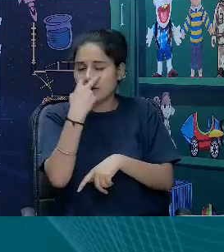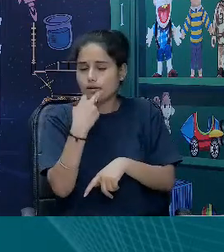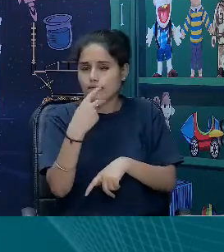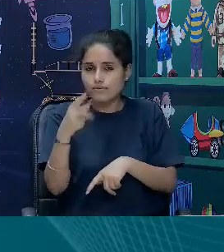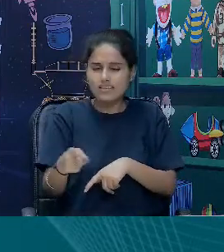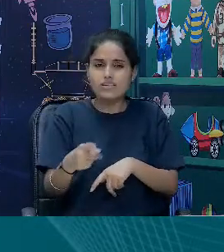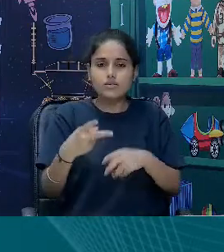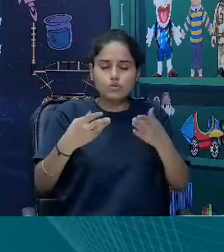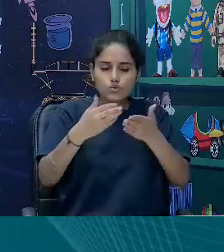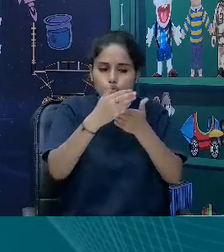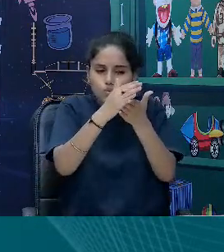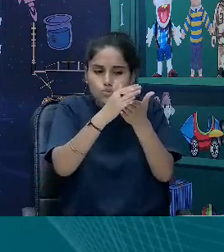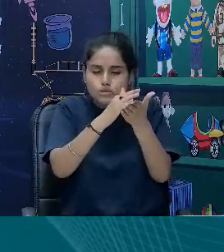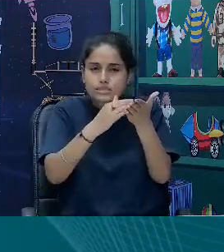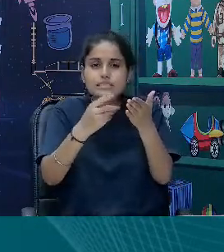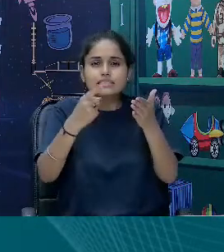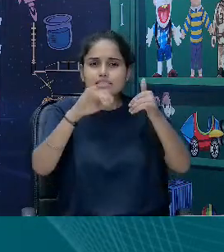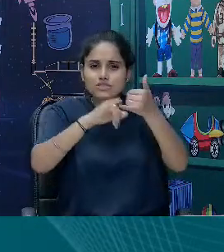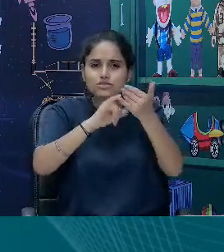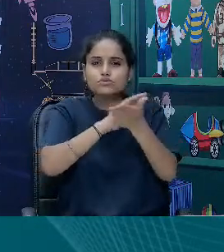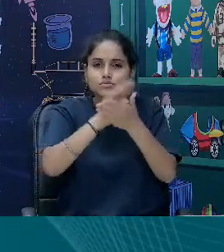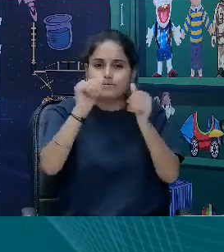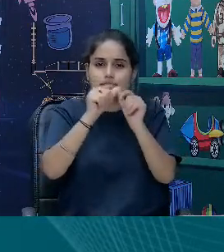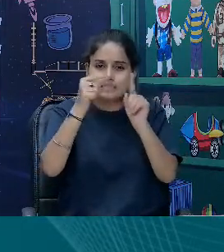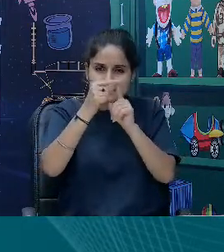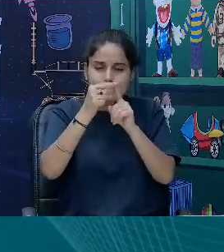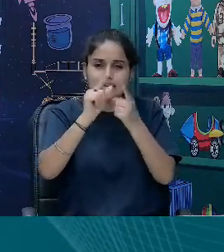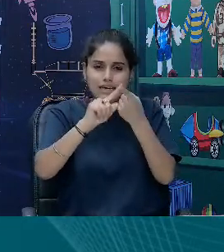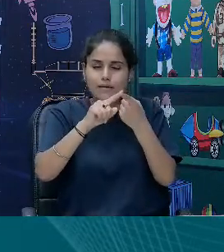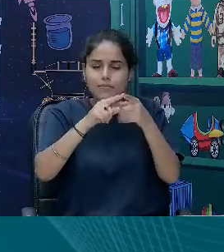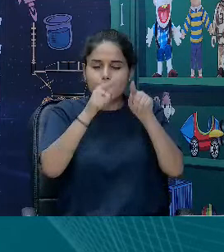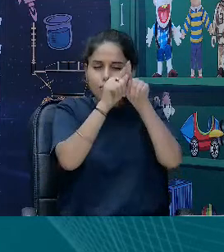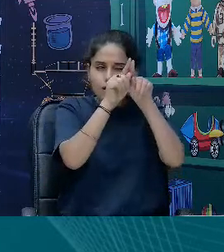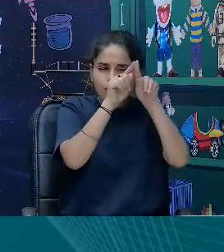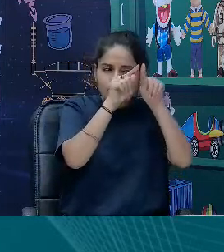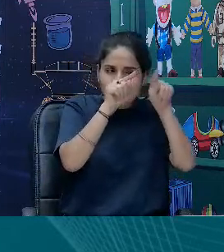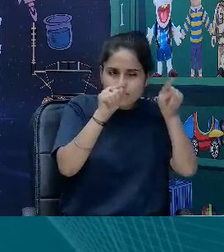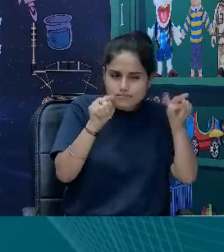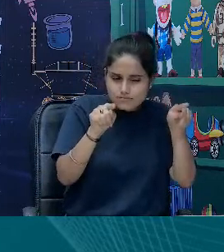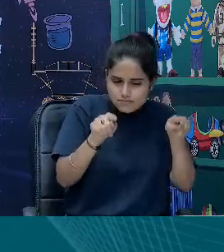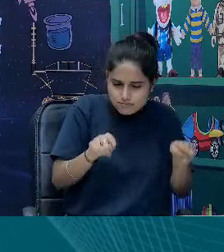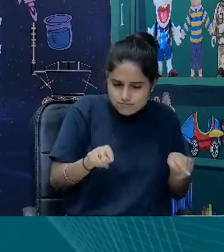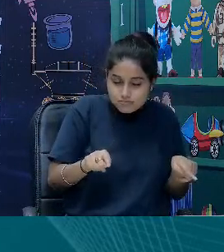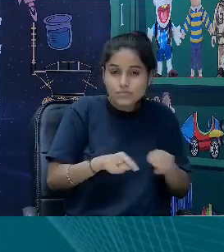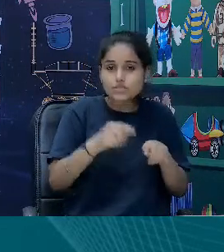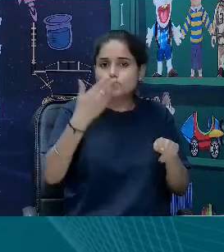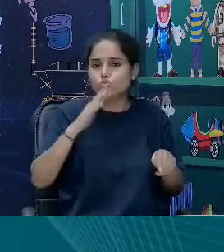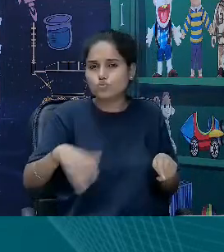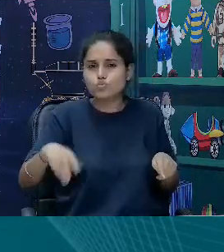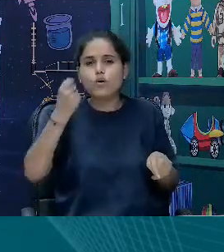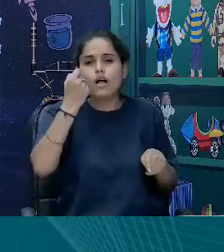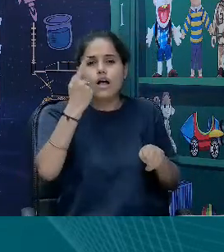specific shape is there. The texture, because I can see the texture of the paper is little hard